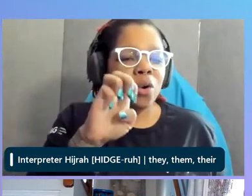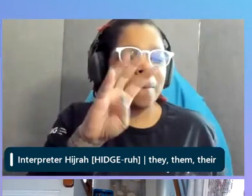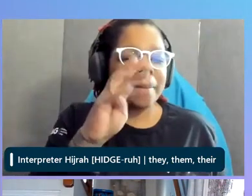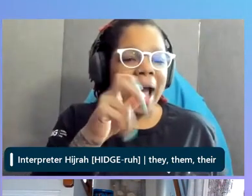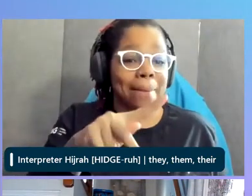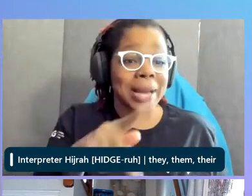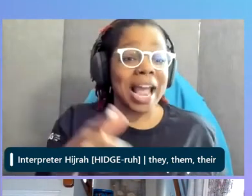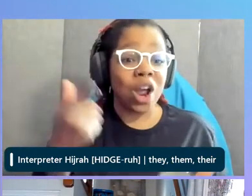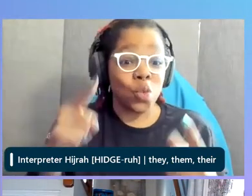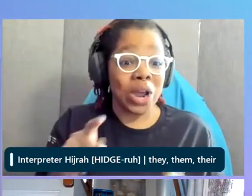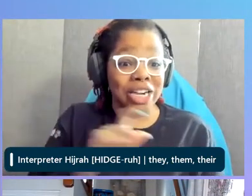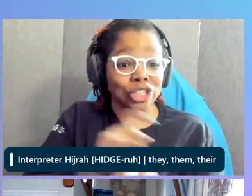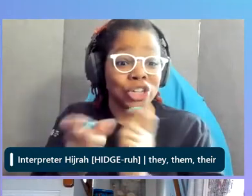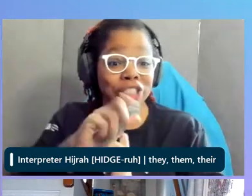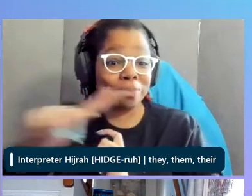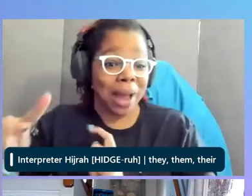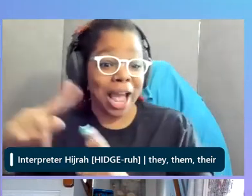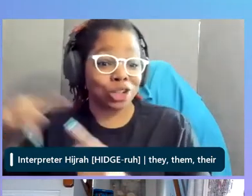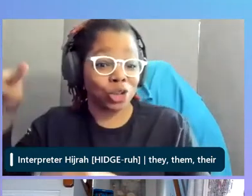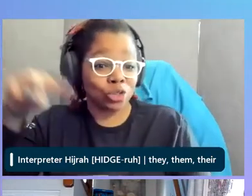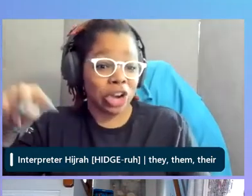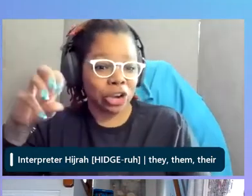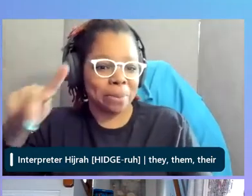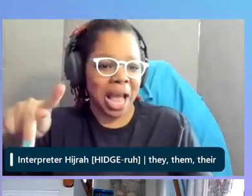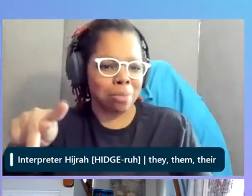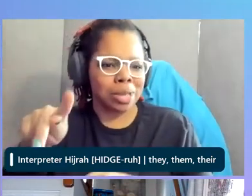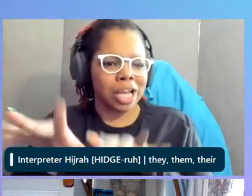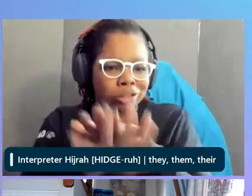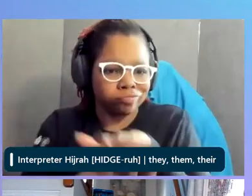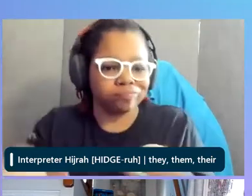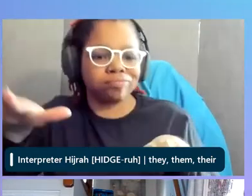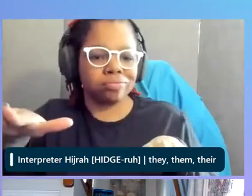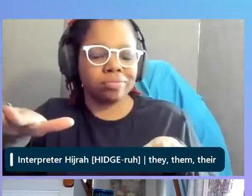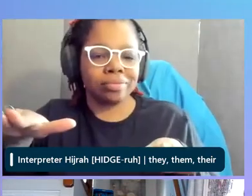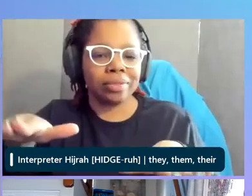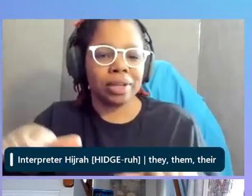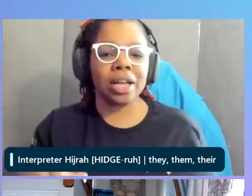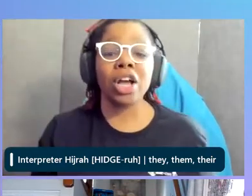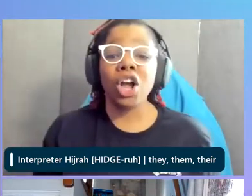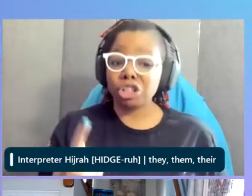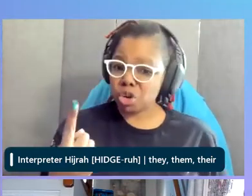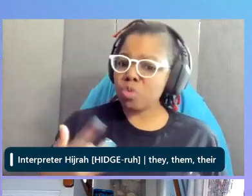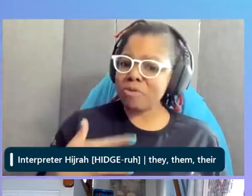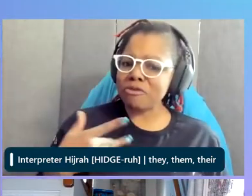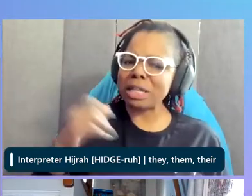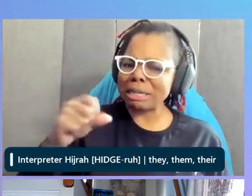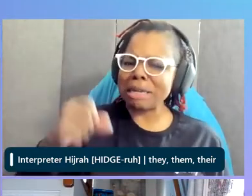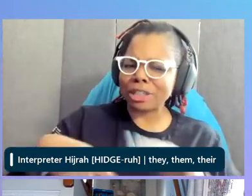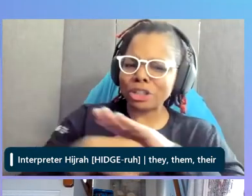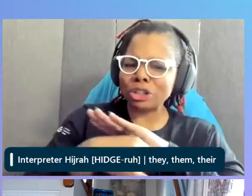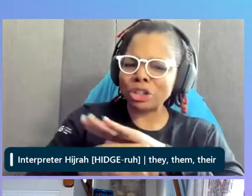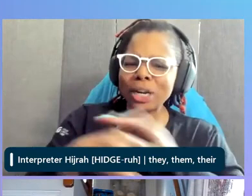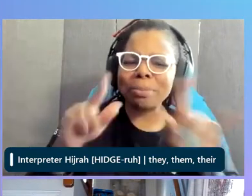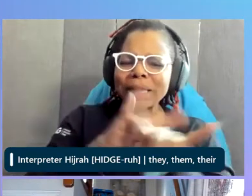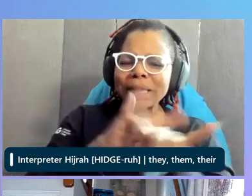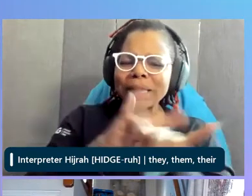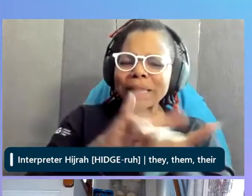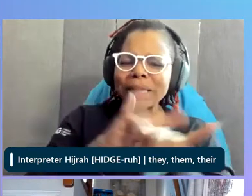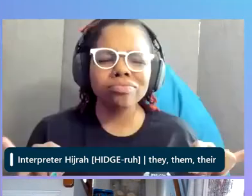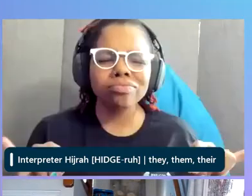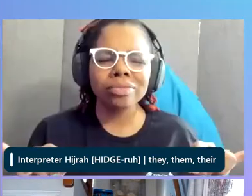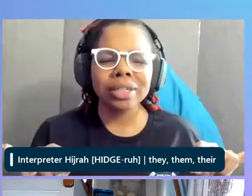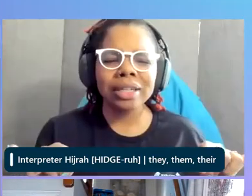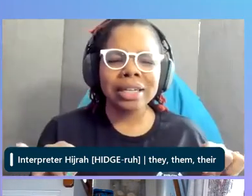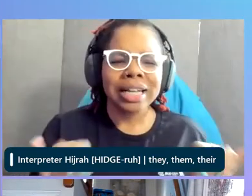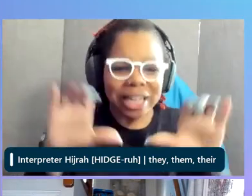back out again so it could create a perfect reconstruction. So in one sense, yeah, it was cheating, but in another sense, it